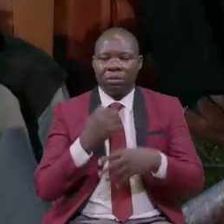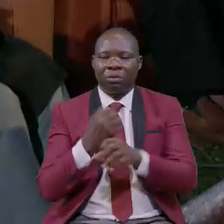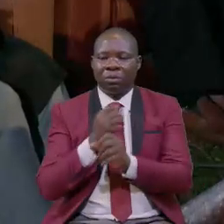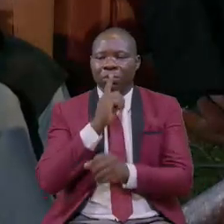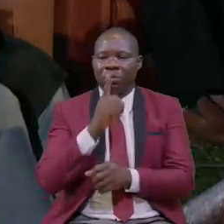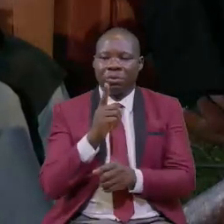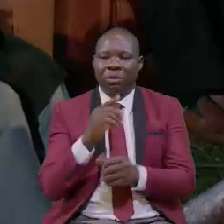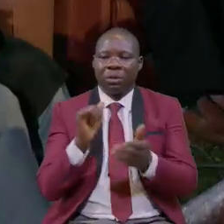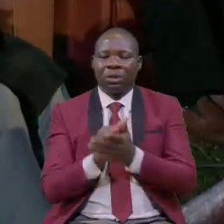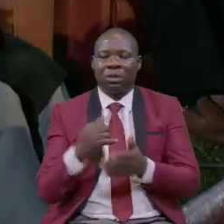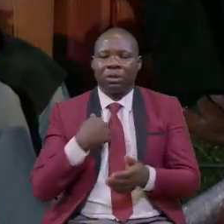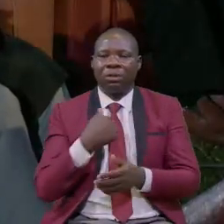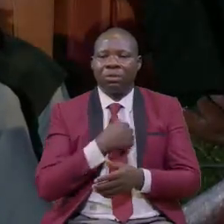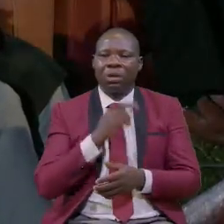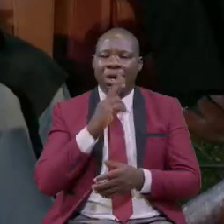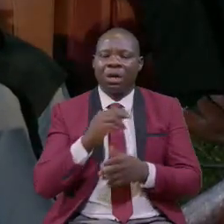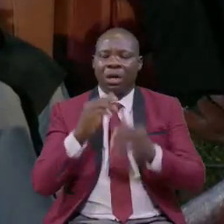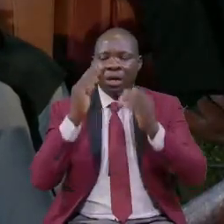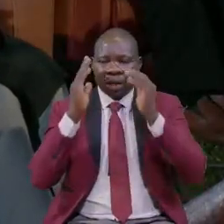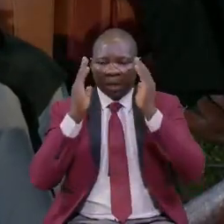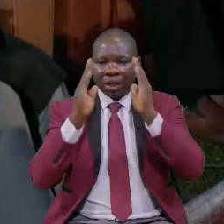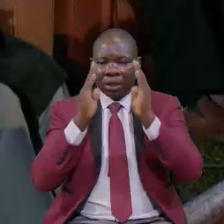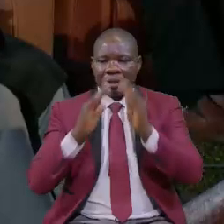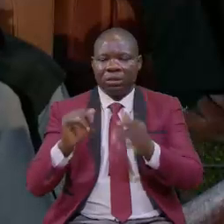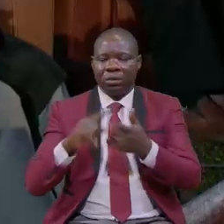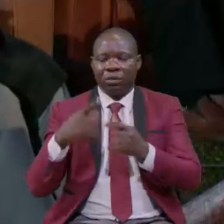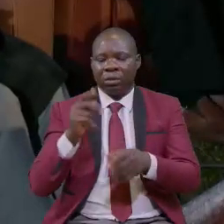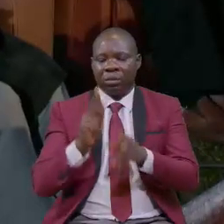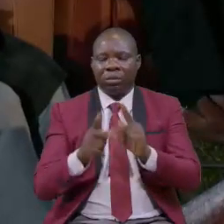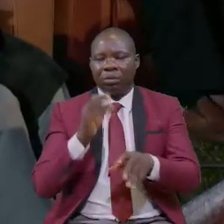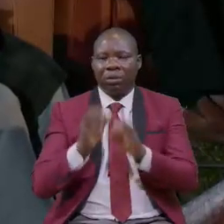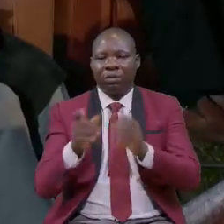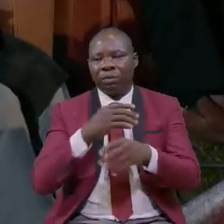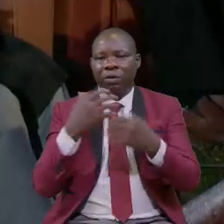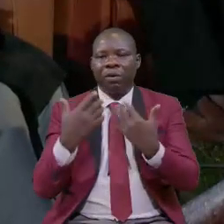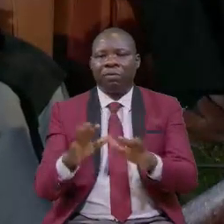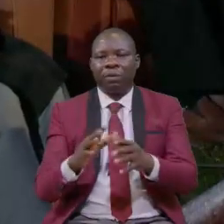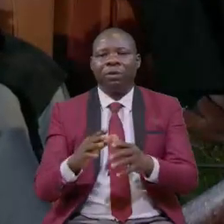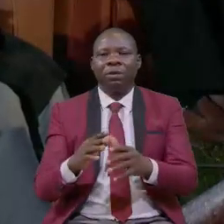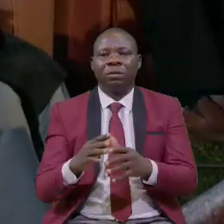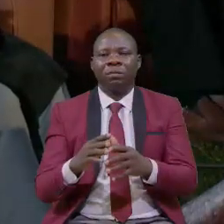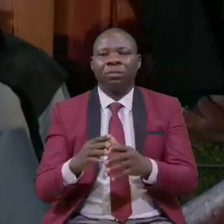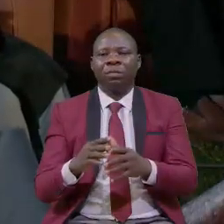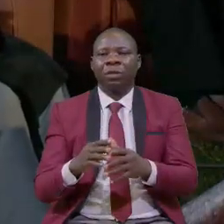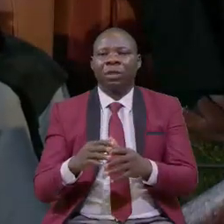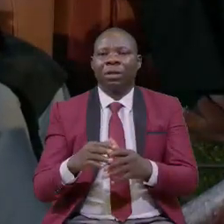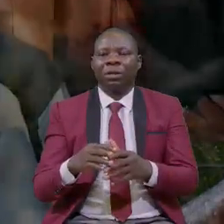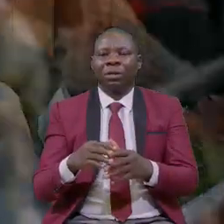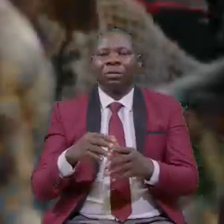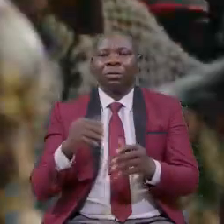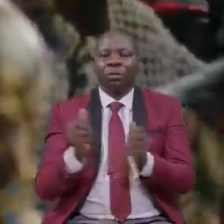we are attending to the people. If you finish with one person, please go to the second